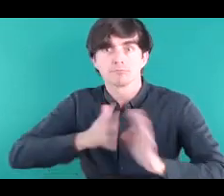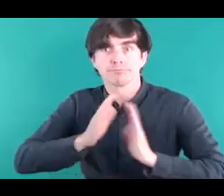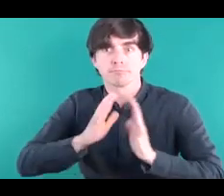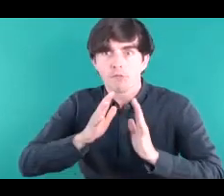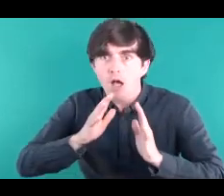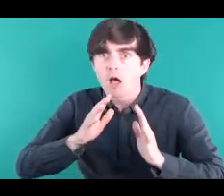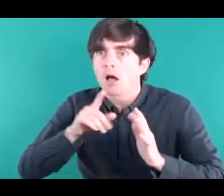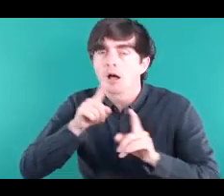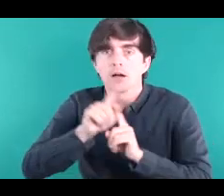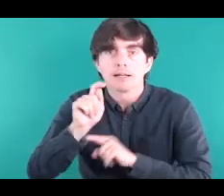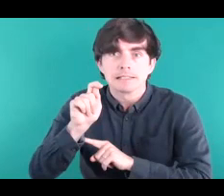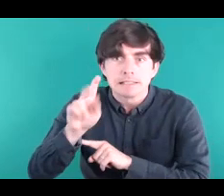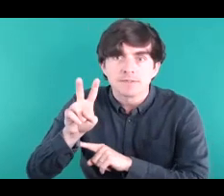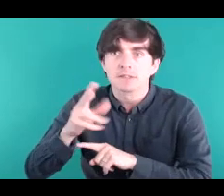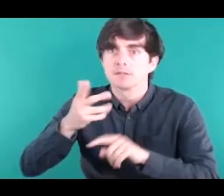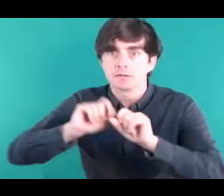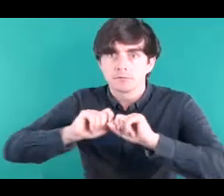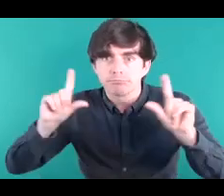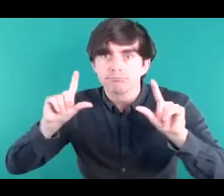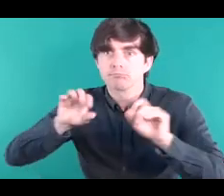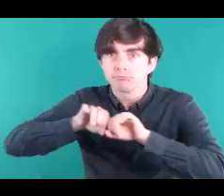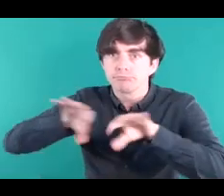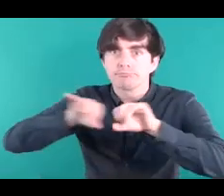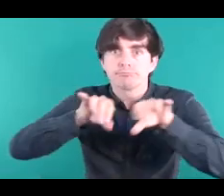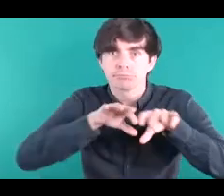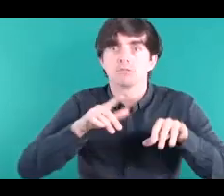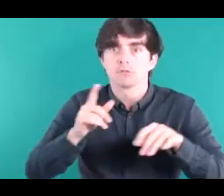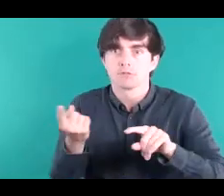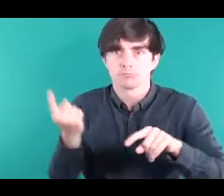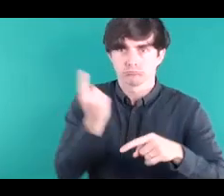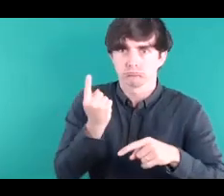that information is made accessible.